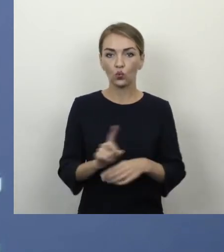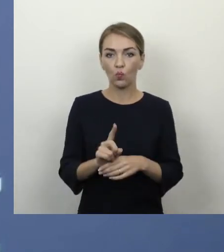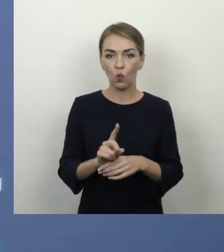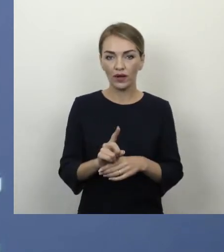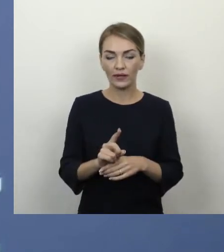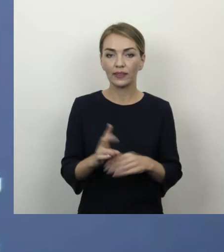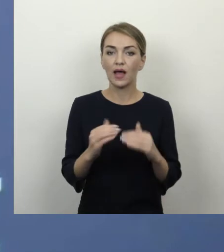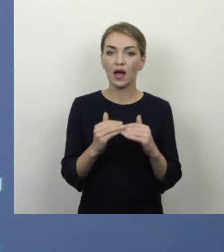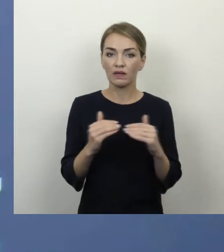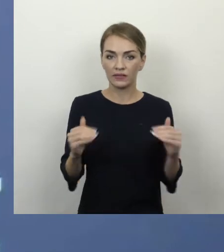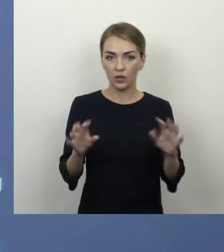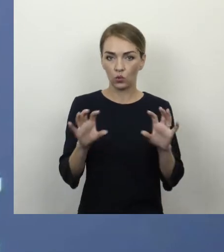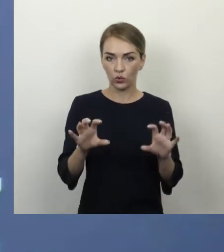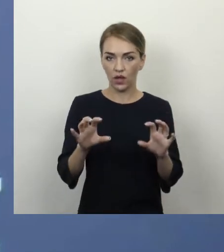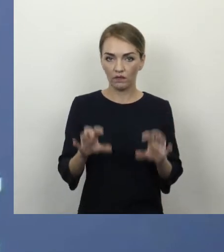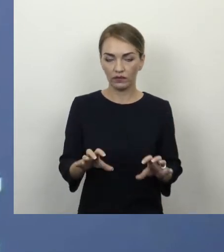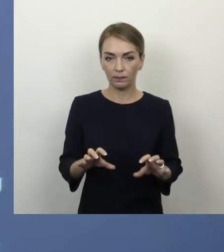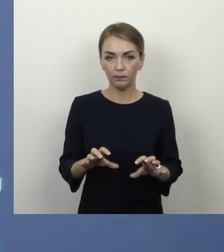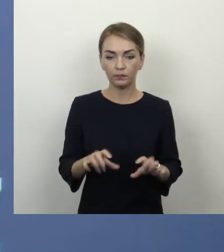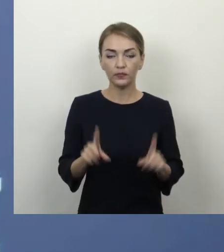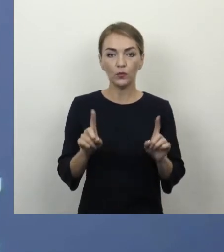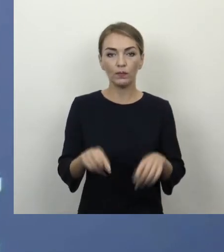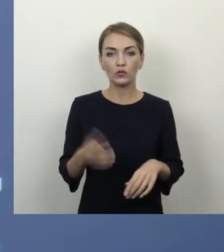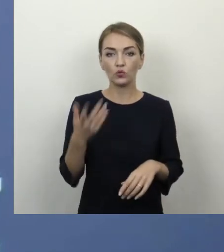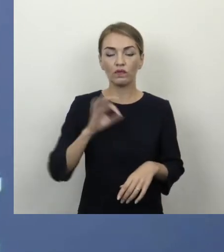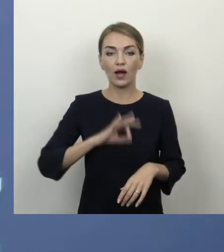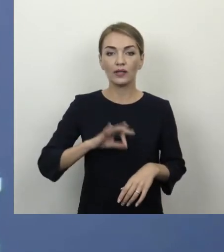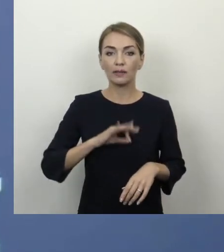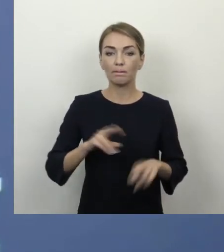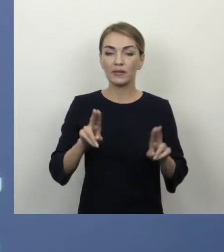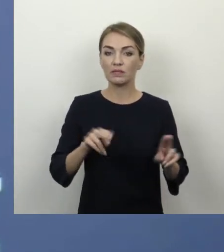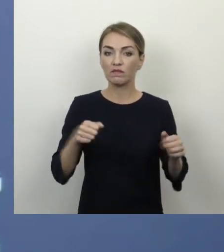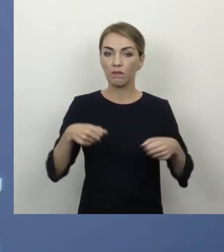relations which are not